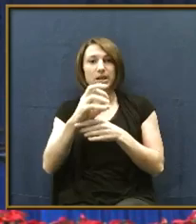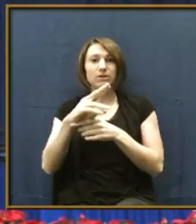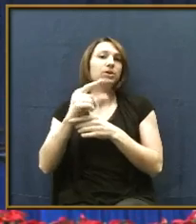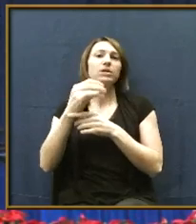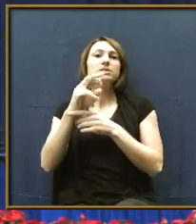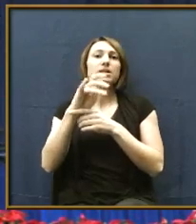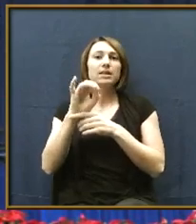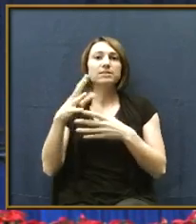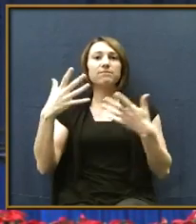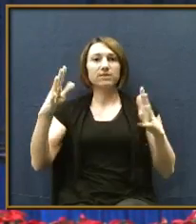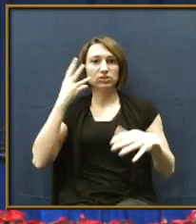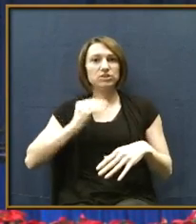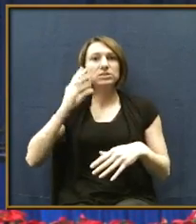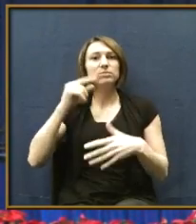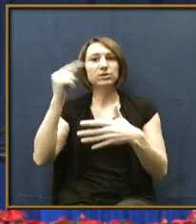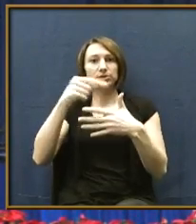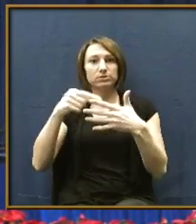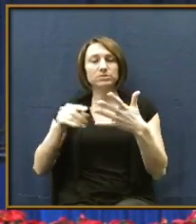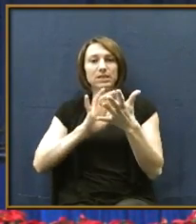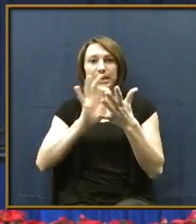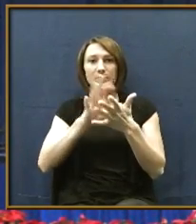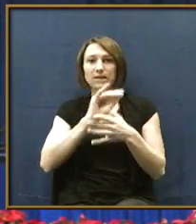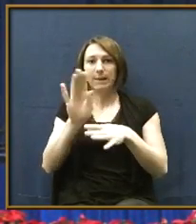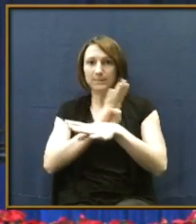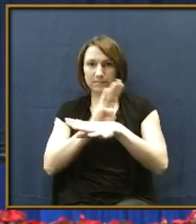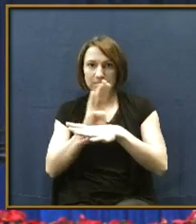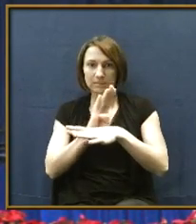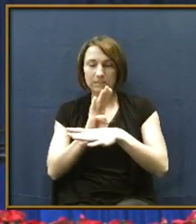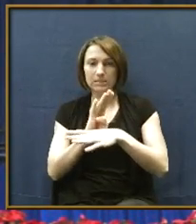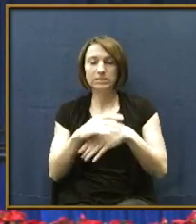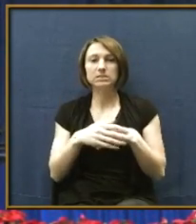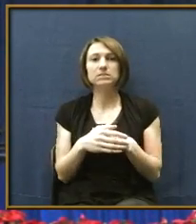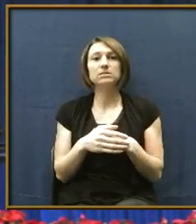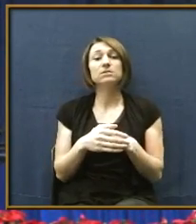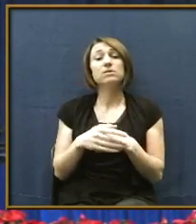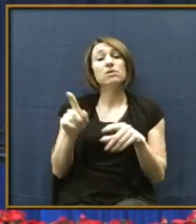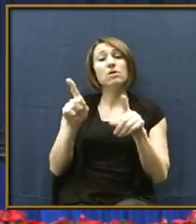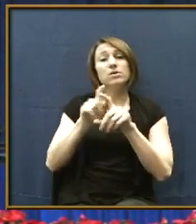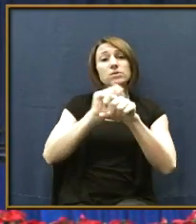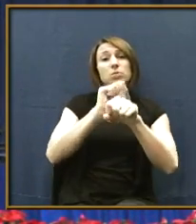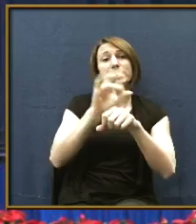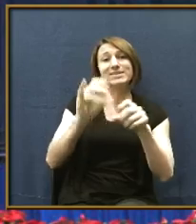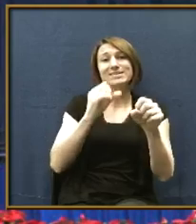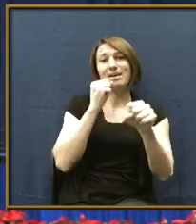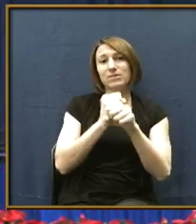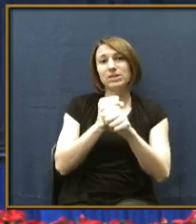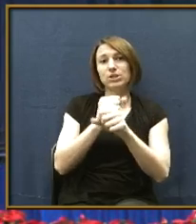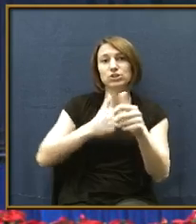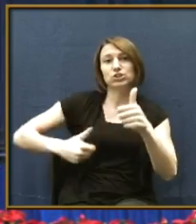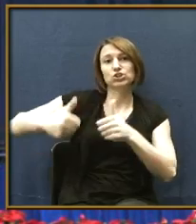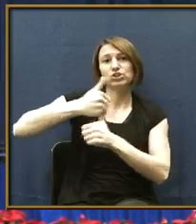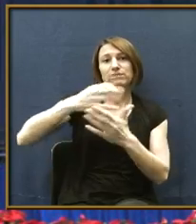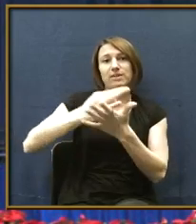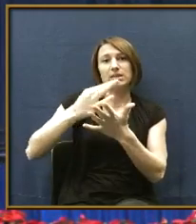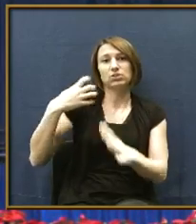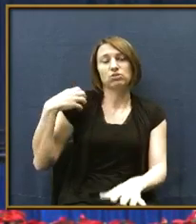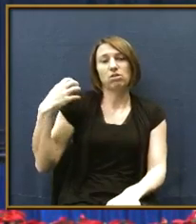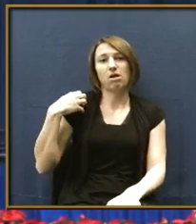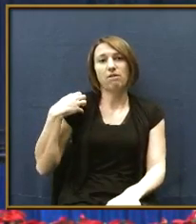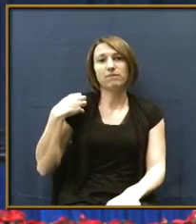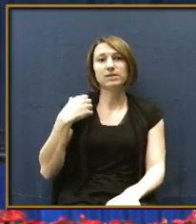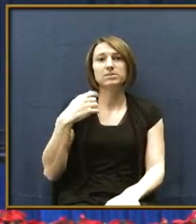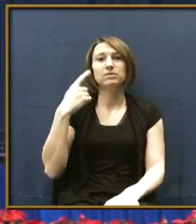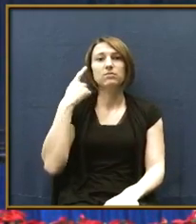significant experience in accounting and business. He spent 7 years as the chief financial officer for Tandem